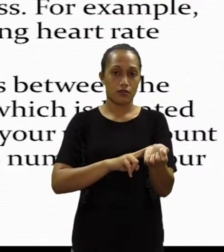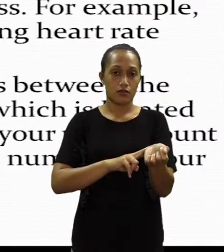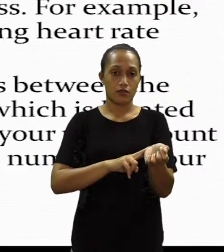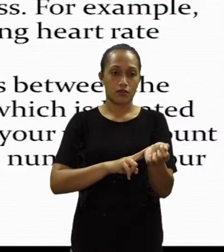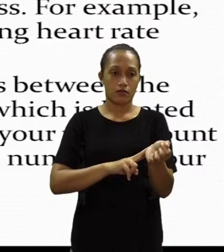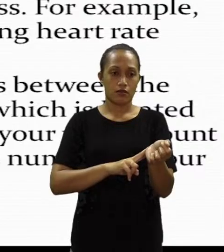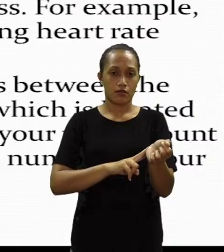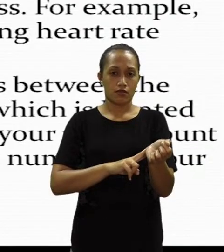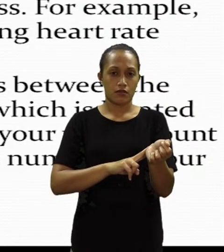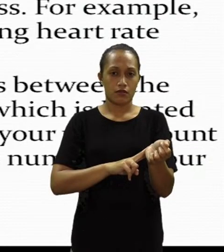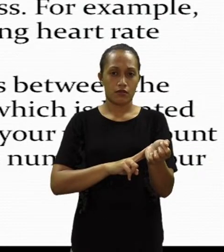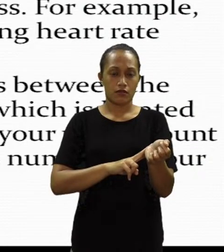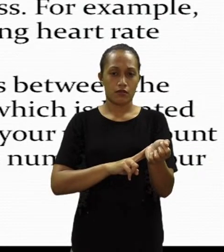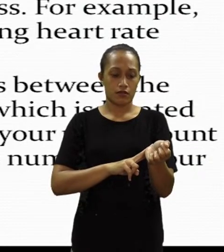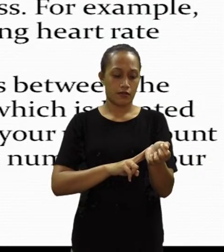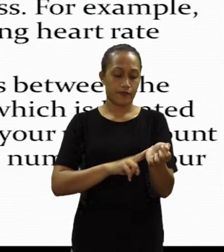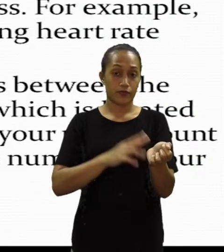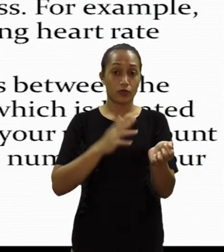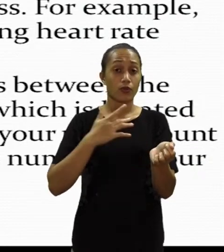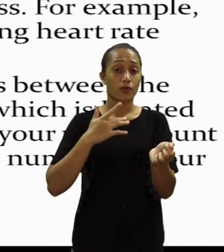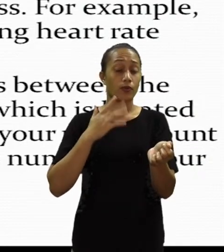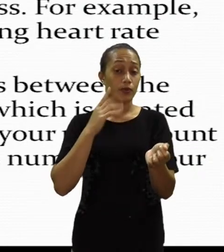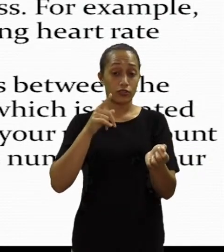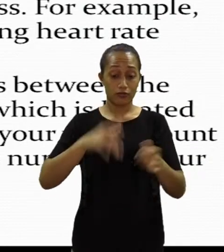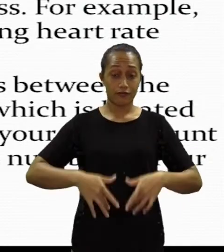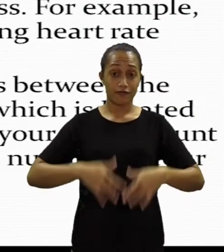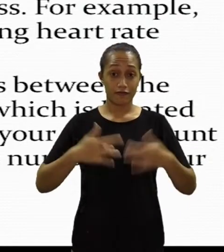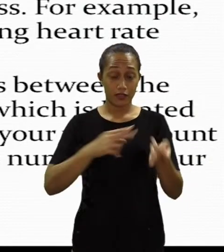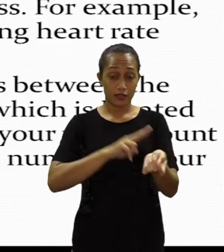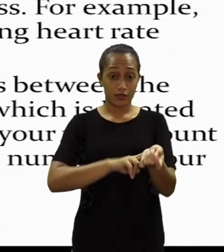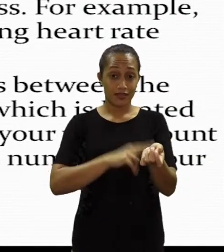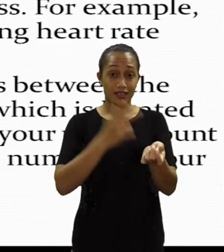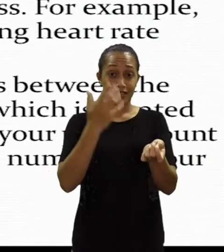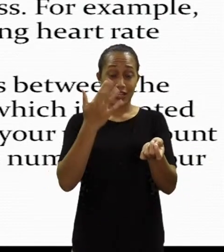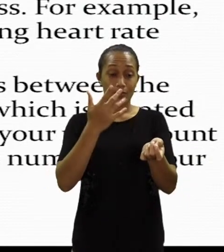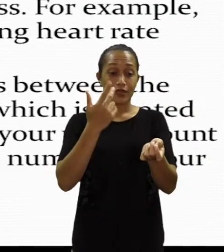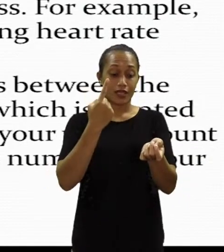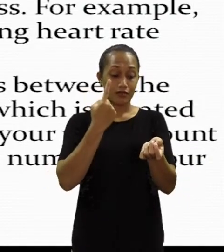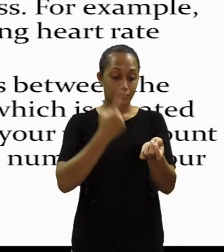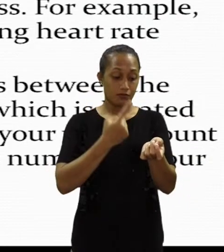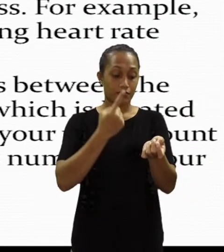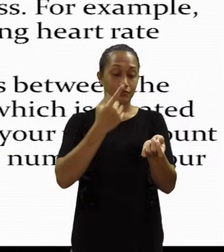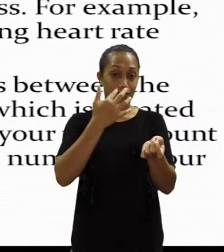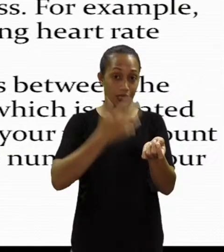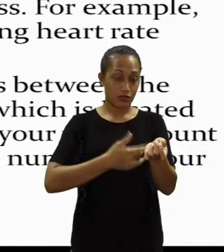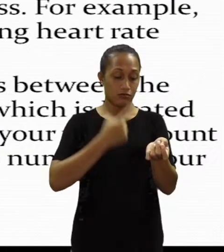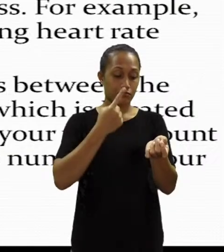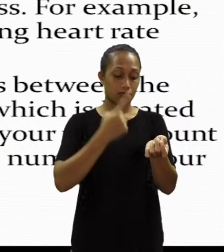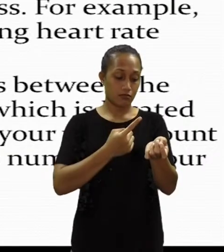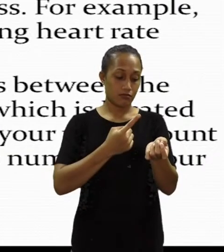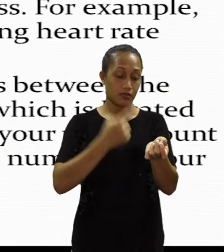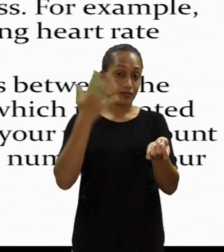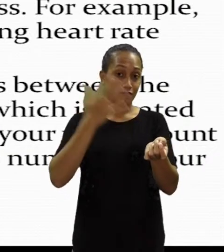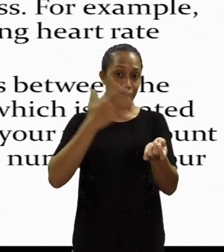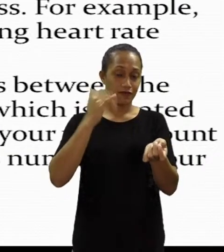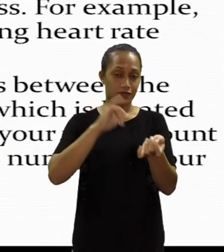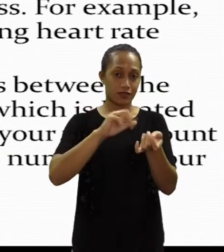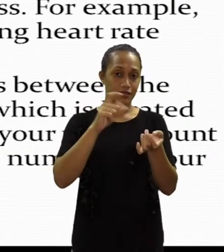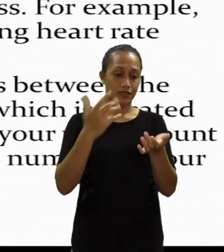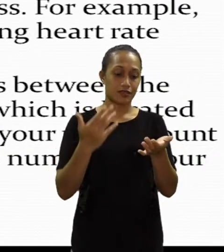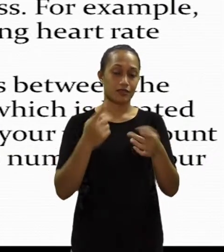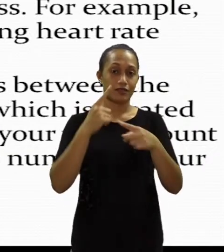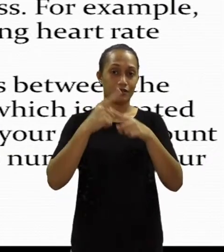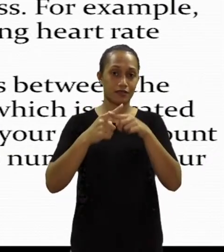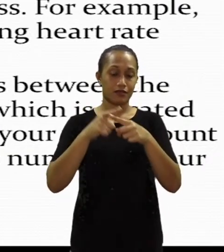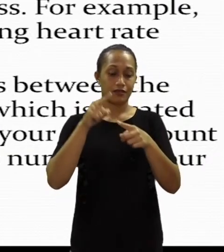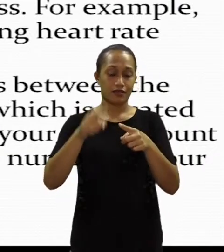wrist. When you feel your pulse, count the number of beats in 15 seconds. Multiply